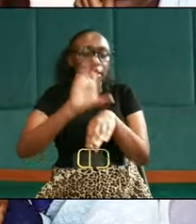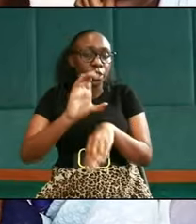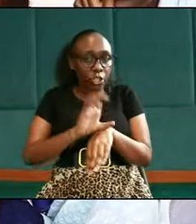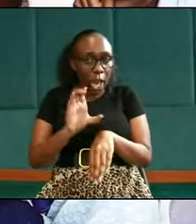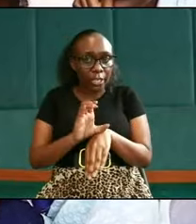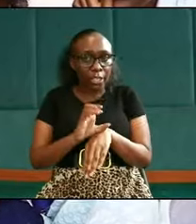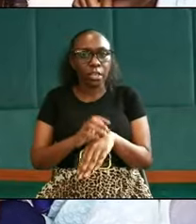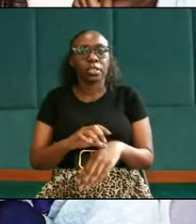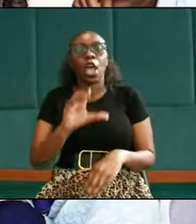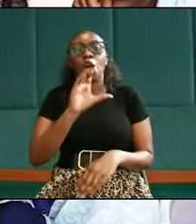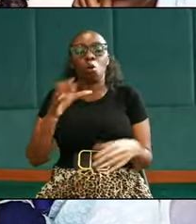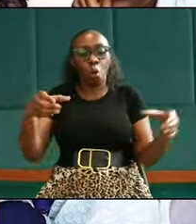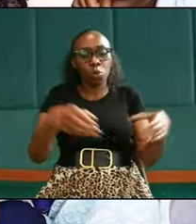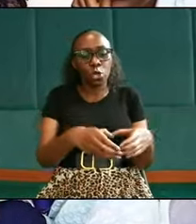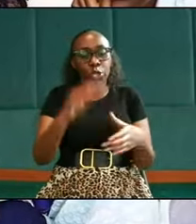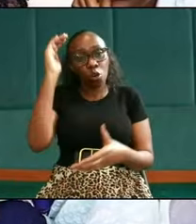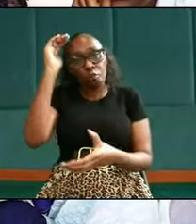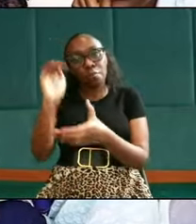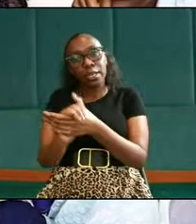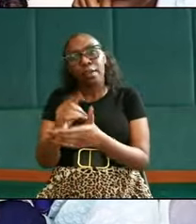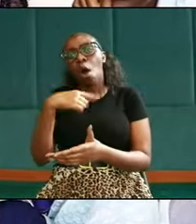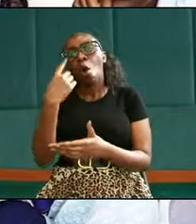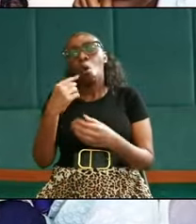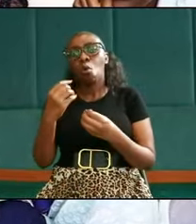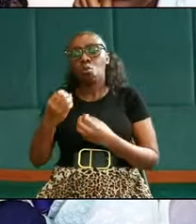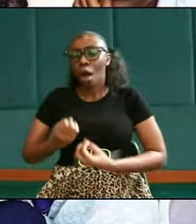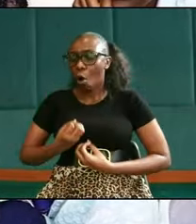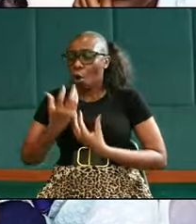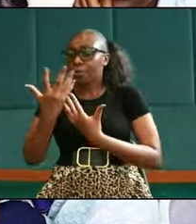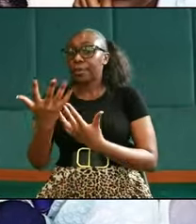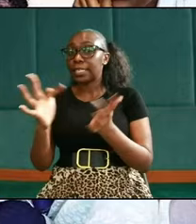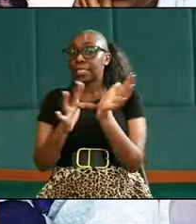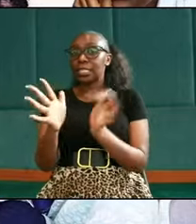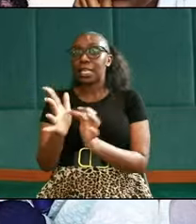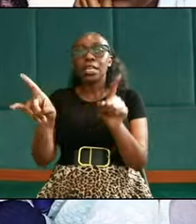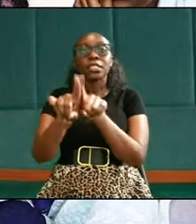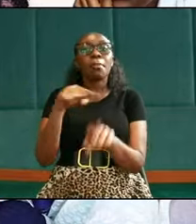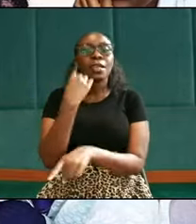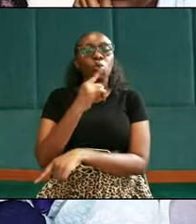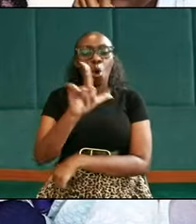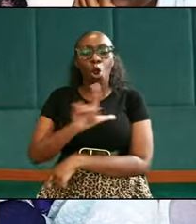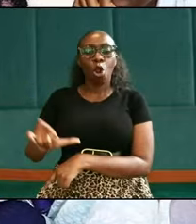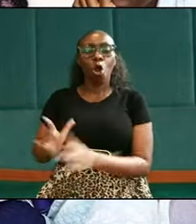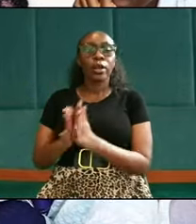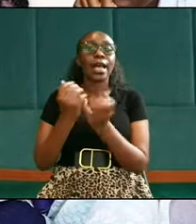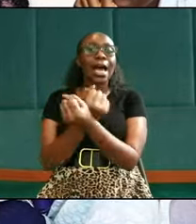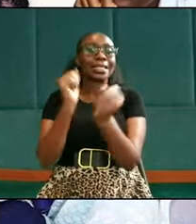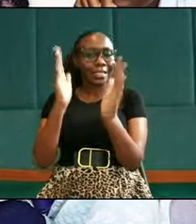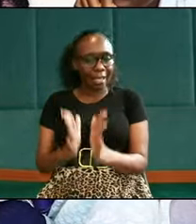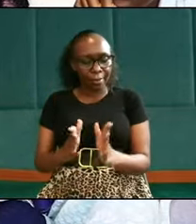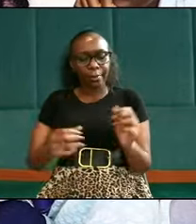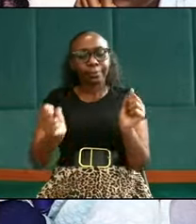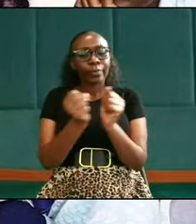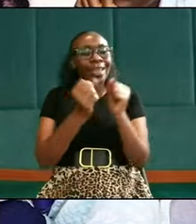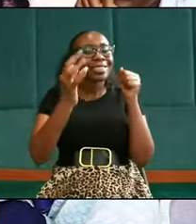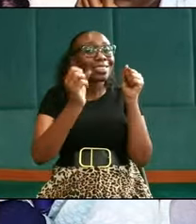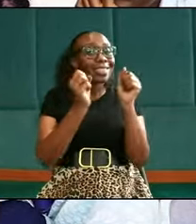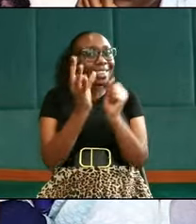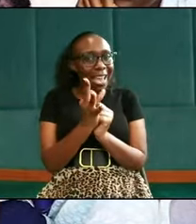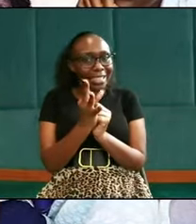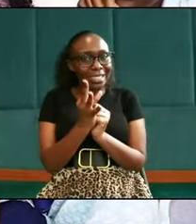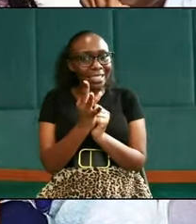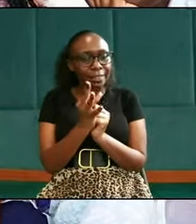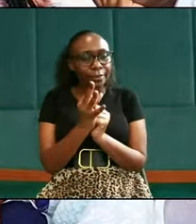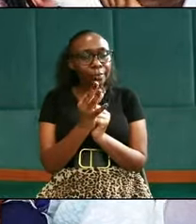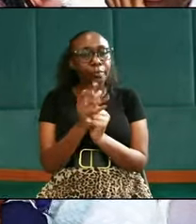the community of believers who confess Jesus as their Lord and Savior. Then the 13th fundamental belief,